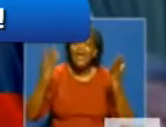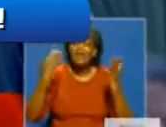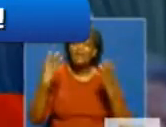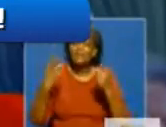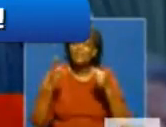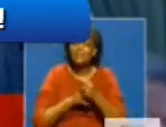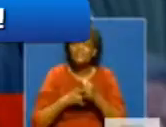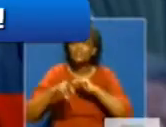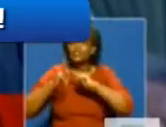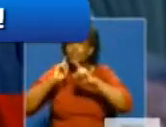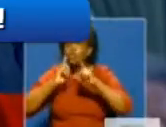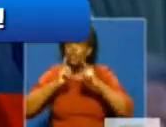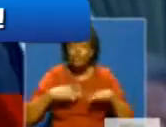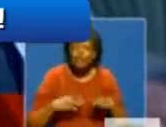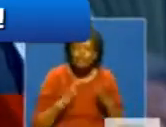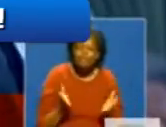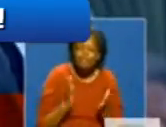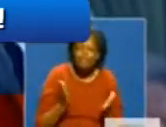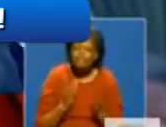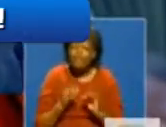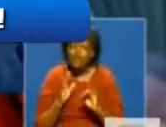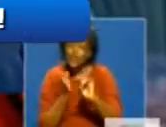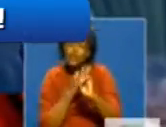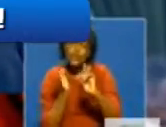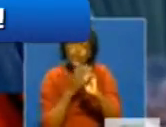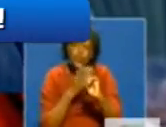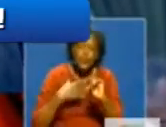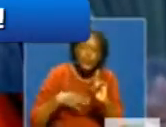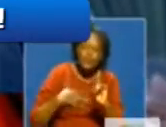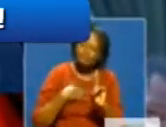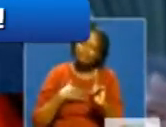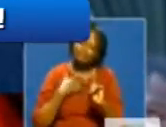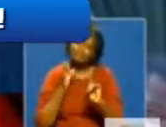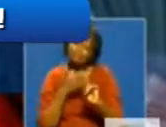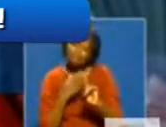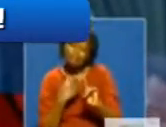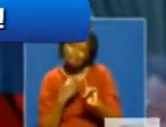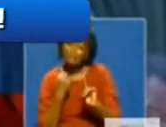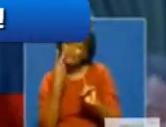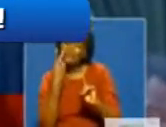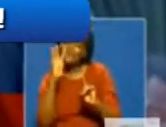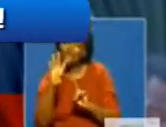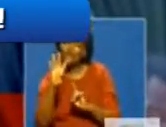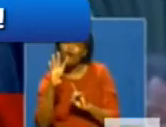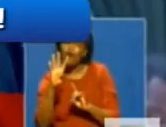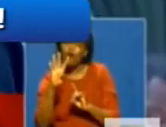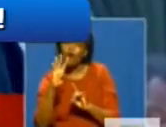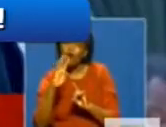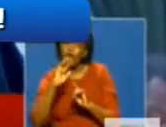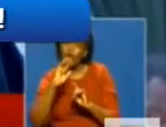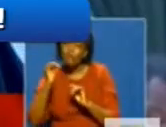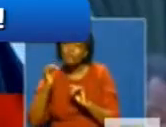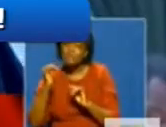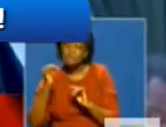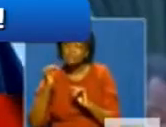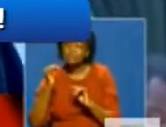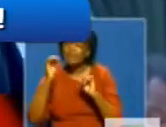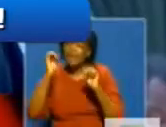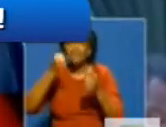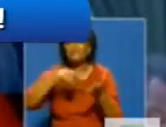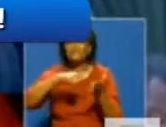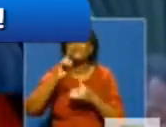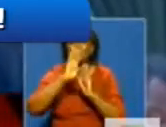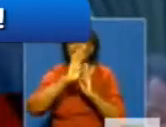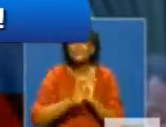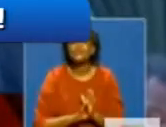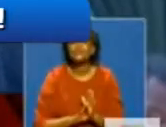talking to them and persuading them, so that at least 24 out of 47 can endorse the bill in order to